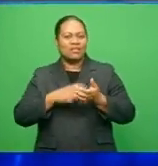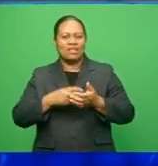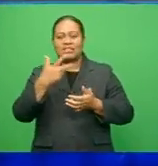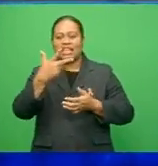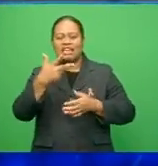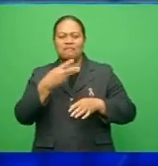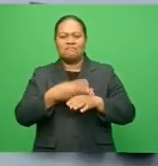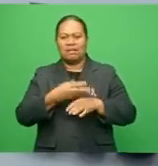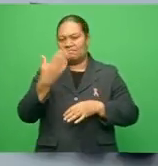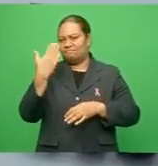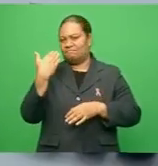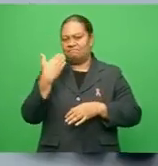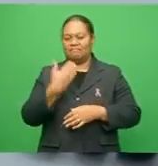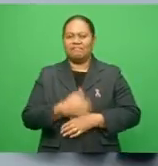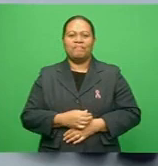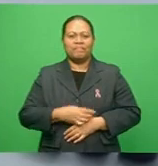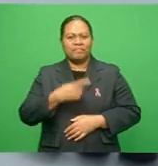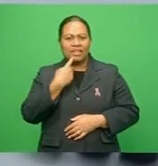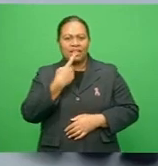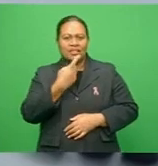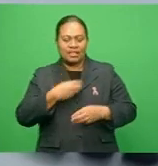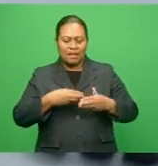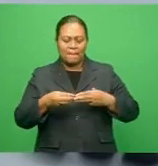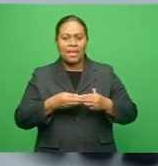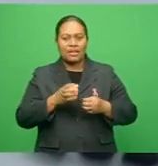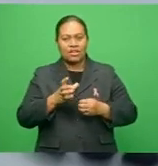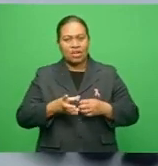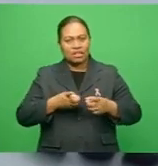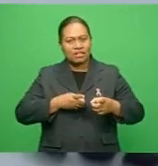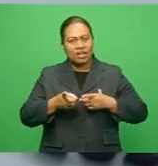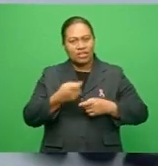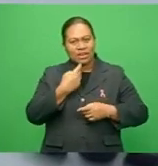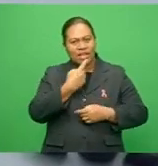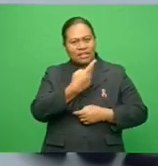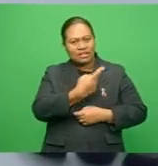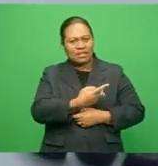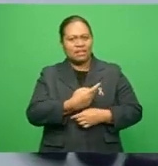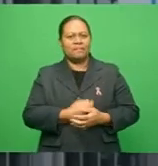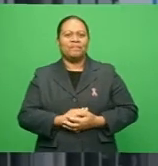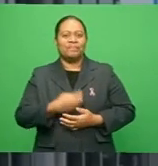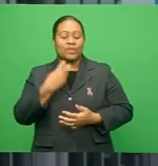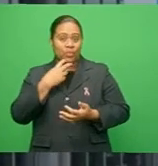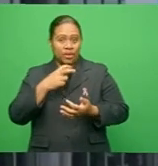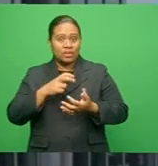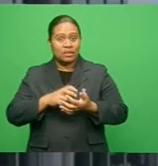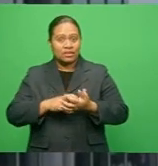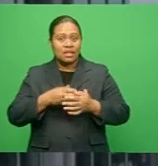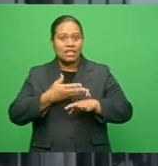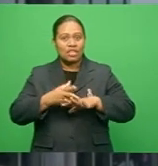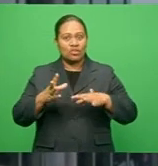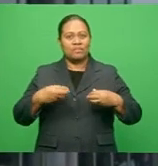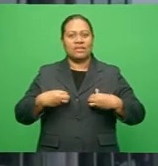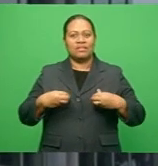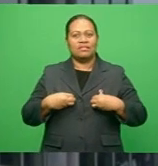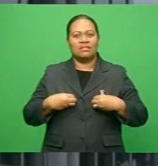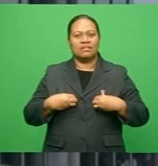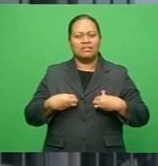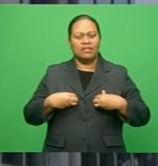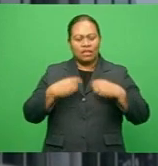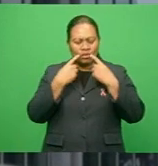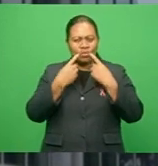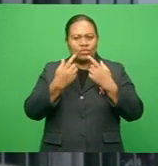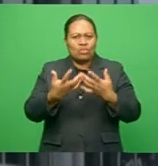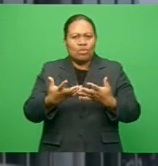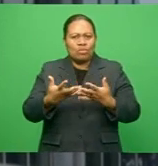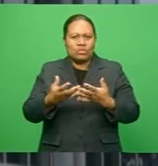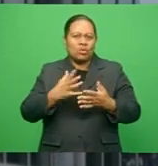8 months. Revenue Management Director Farzul Rahman says by registering the new businesses are ensuring